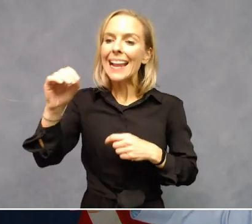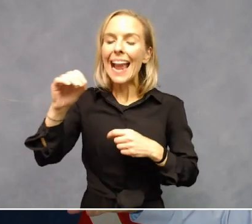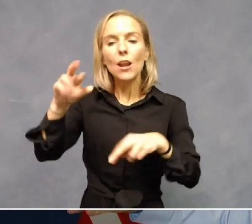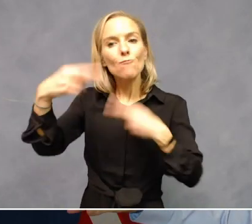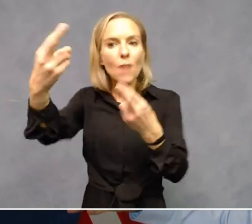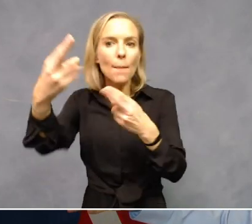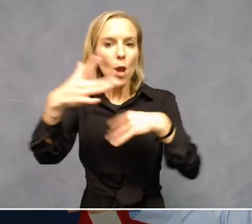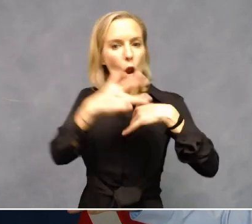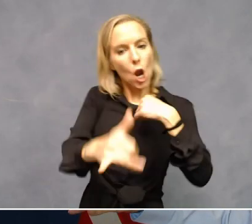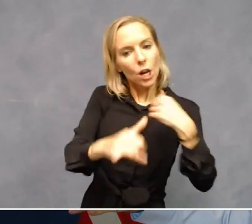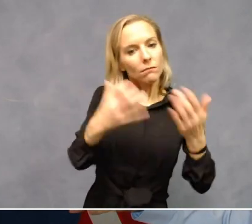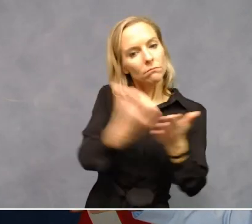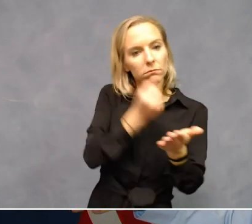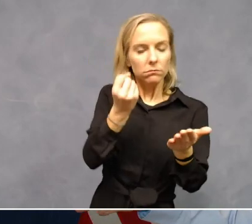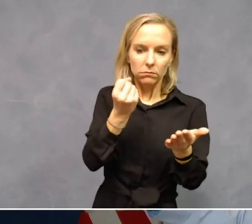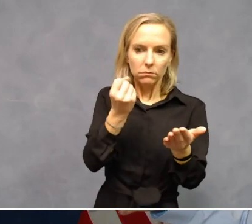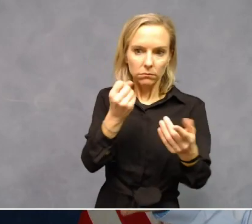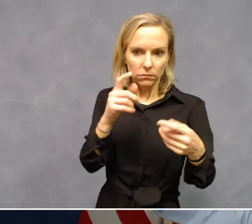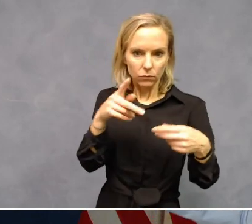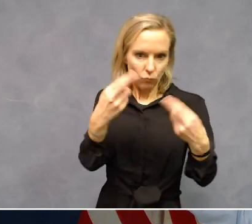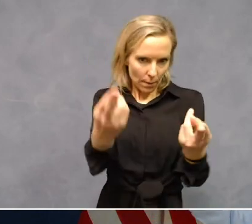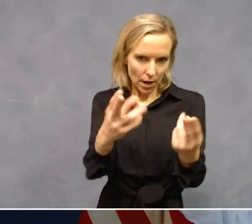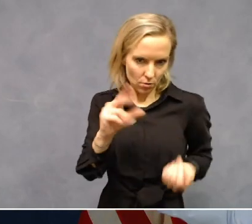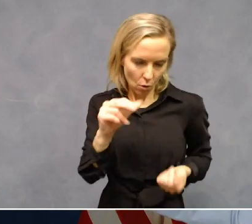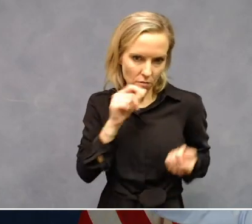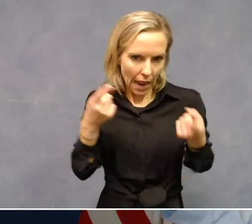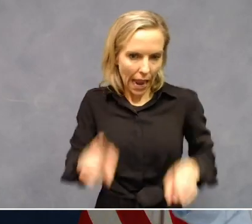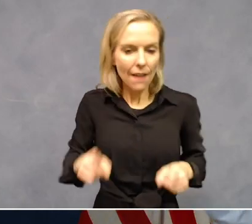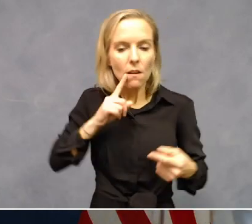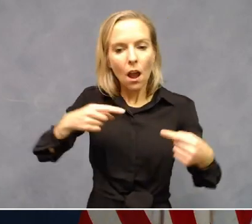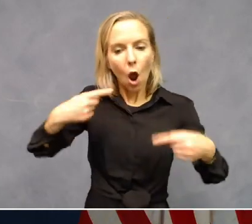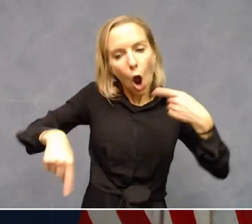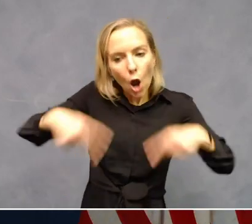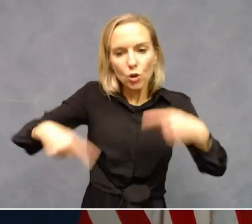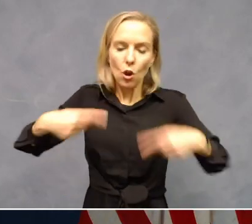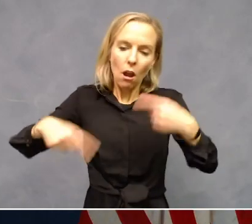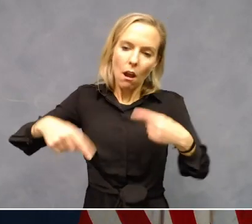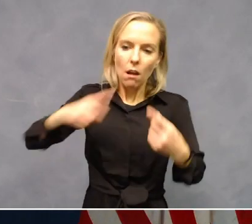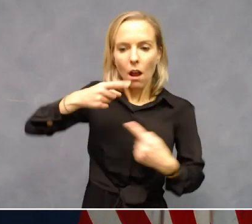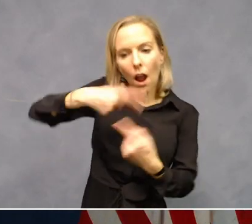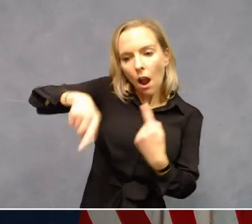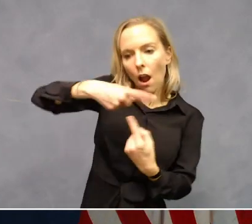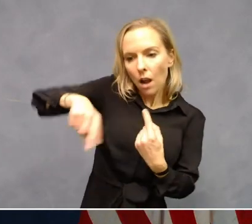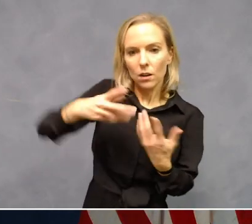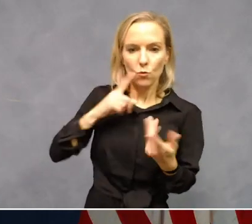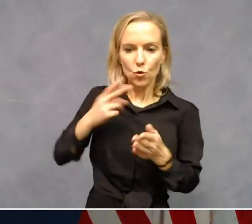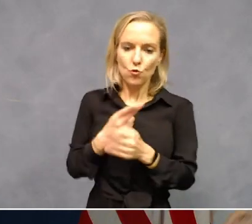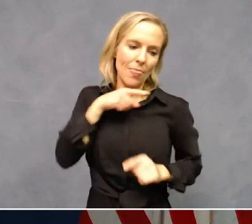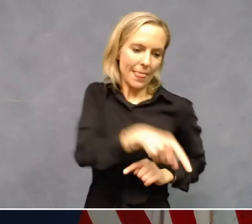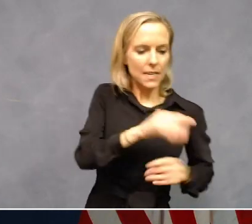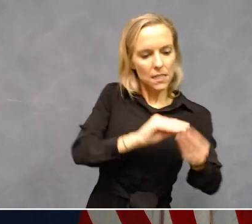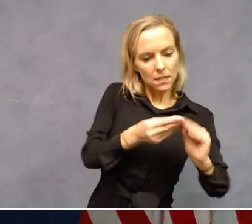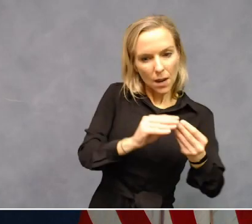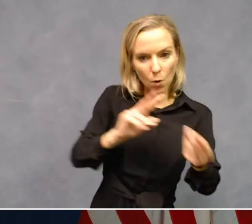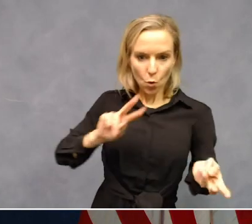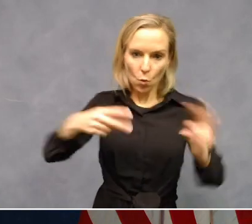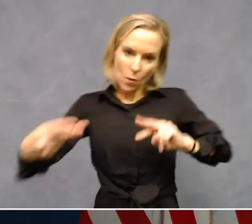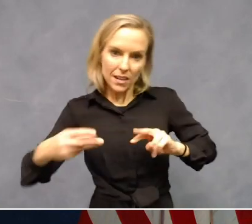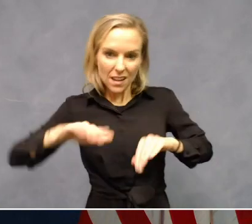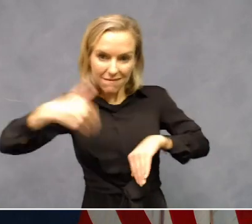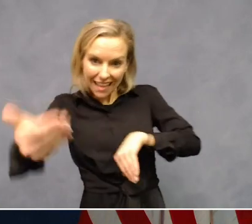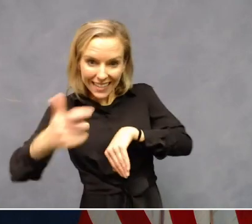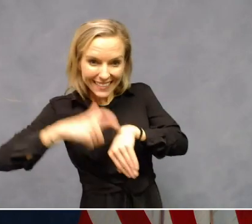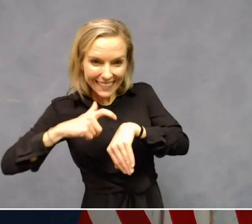doesn't happen. And if you argue around it this time and you want to say, well, we want to use these numbers, are you going to switch the next time